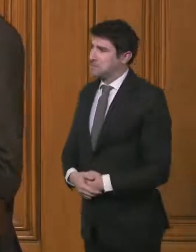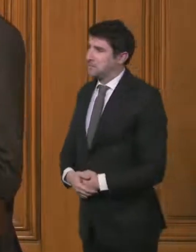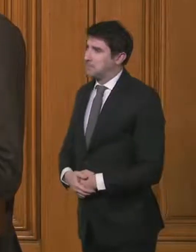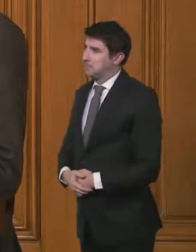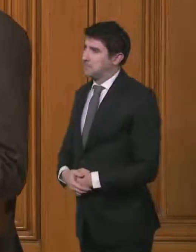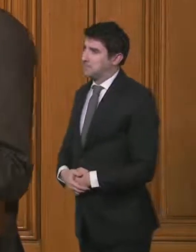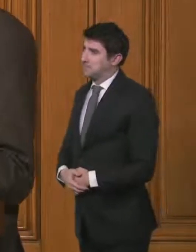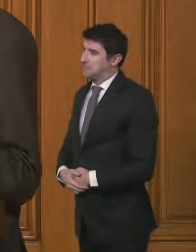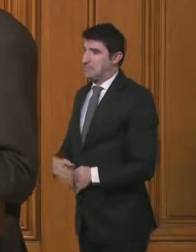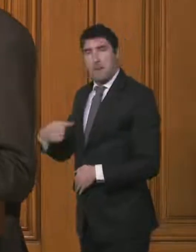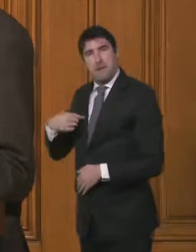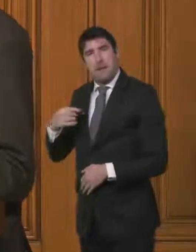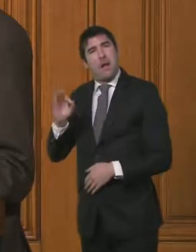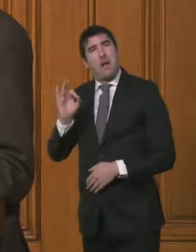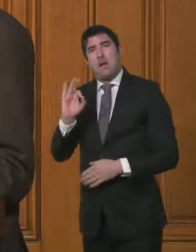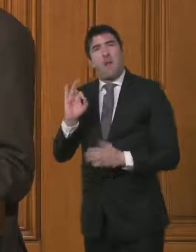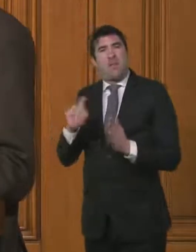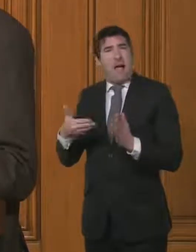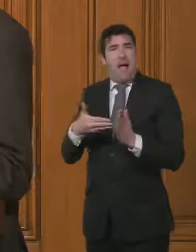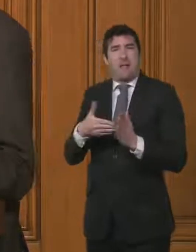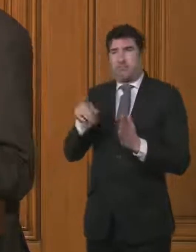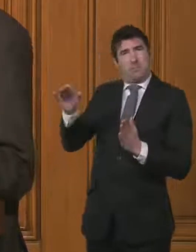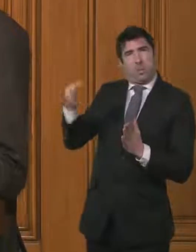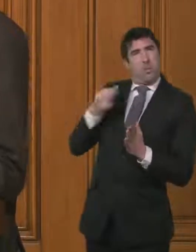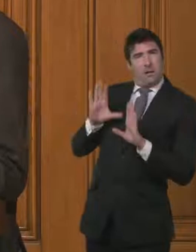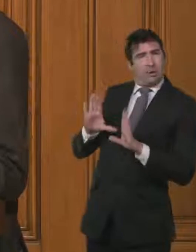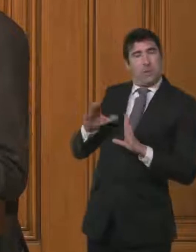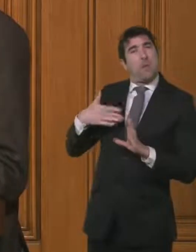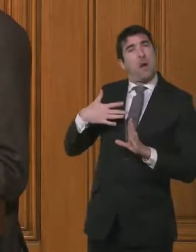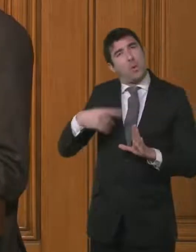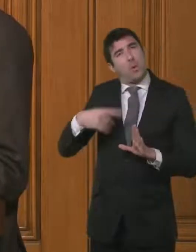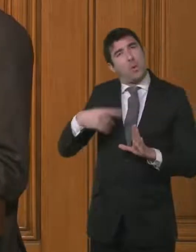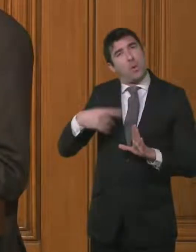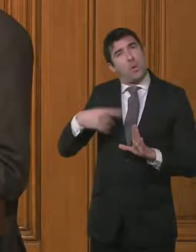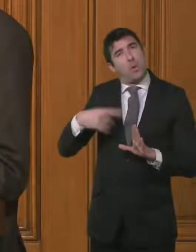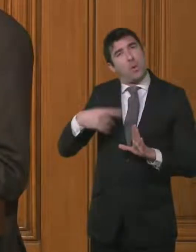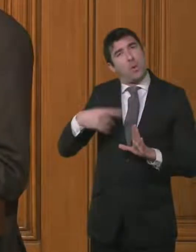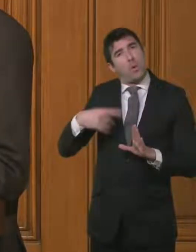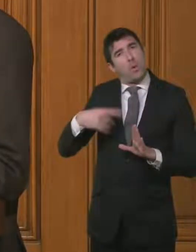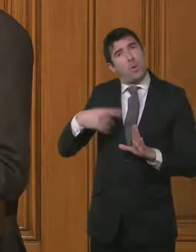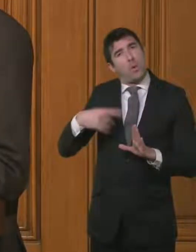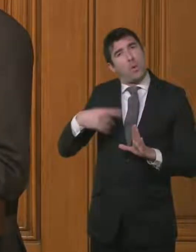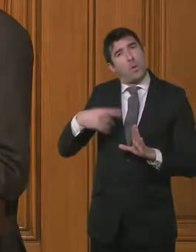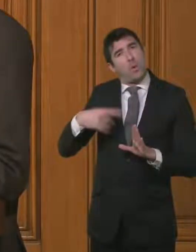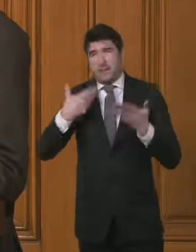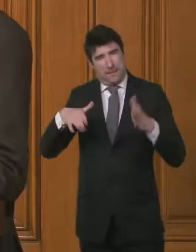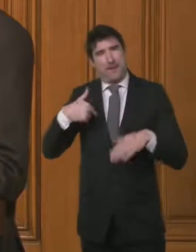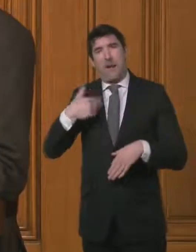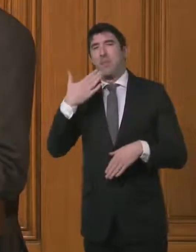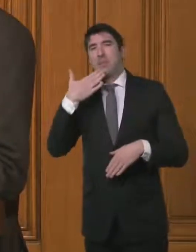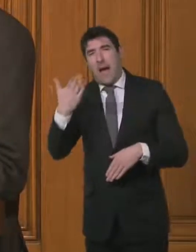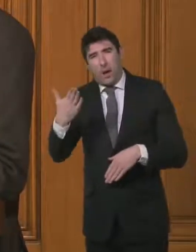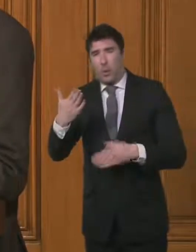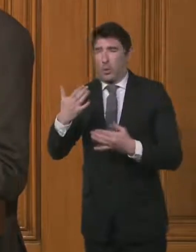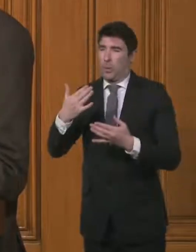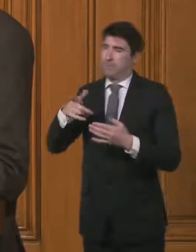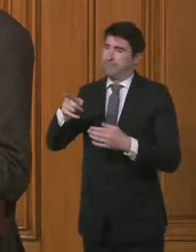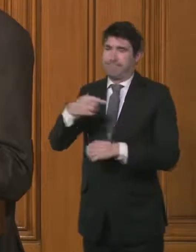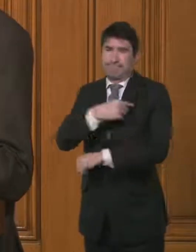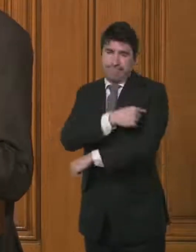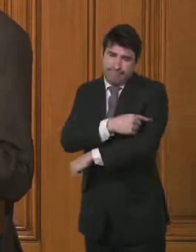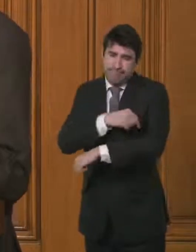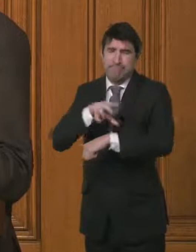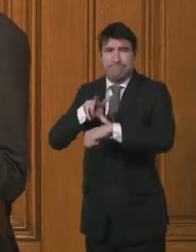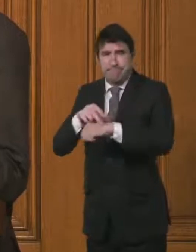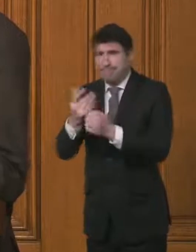by, on behalf of the NHS, thanking the public for the response they've all made to social distancing measures this year,